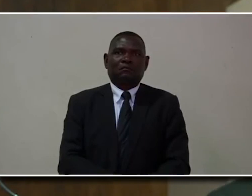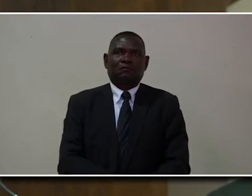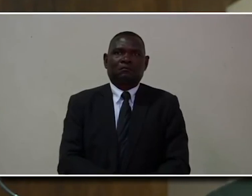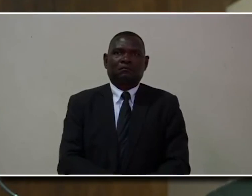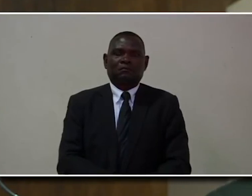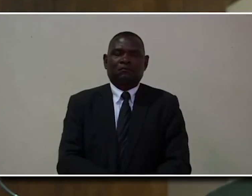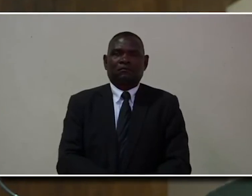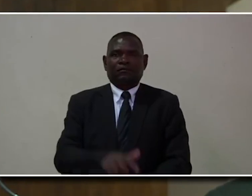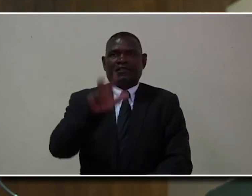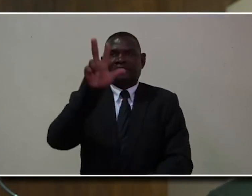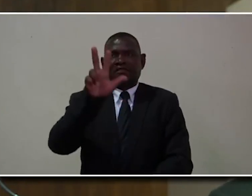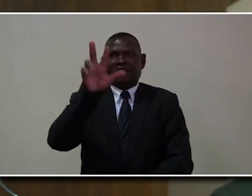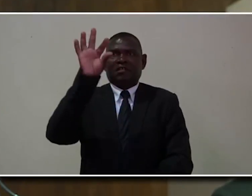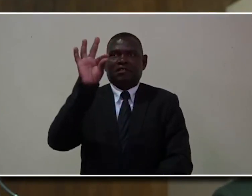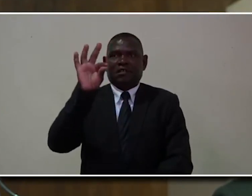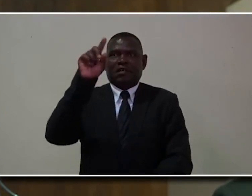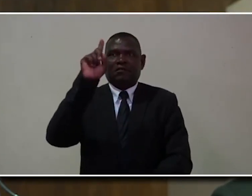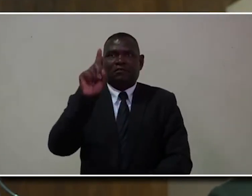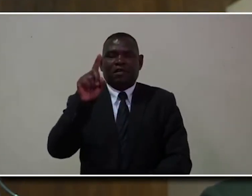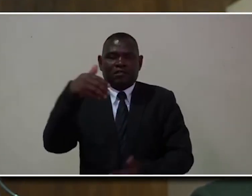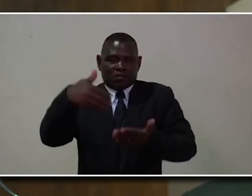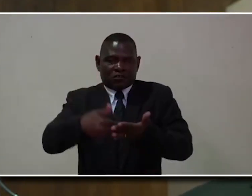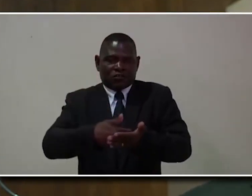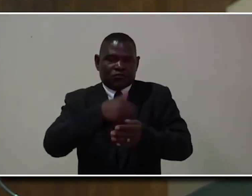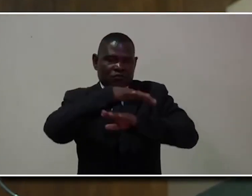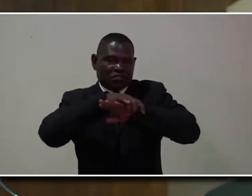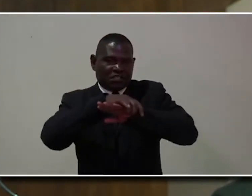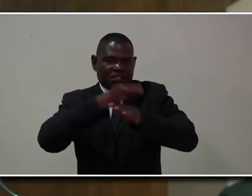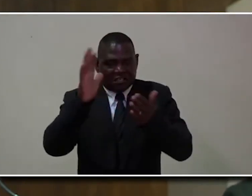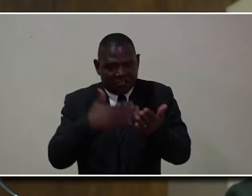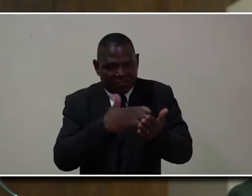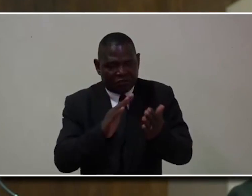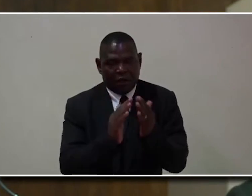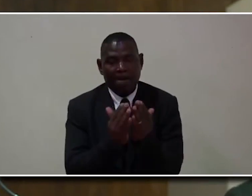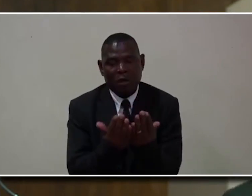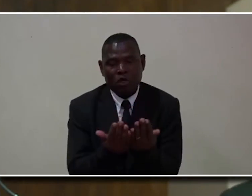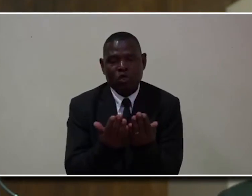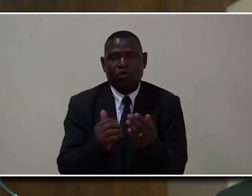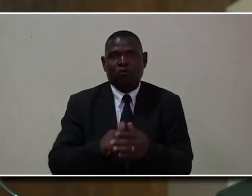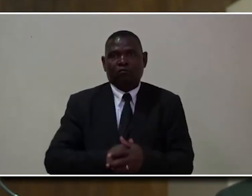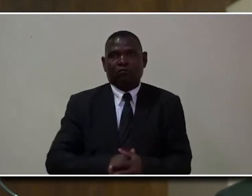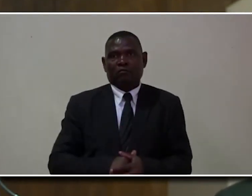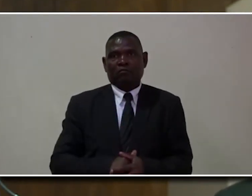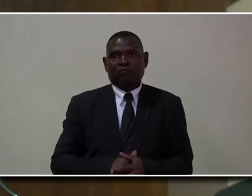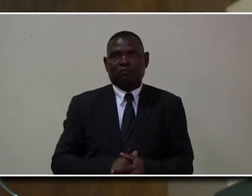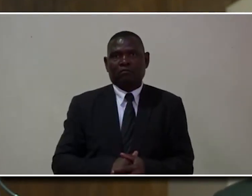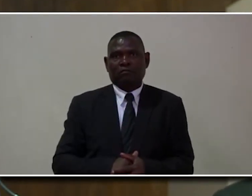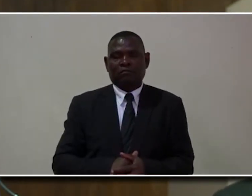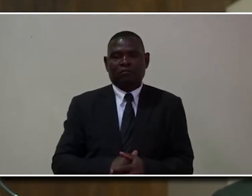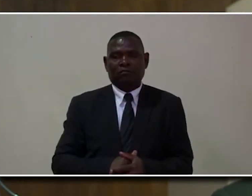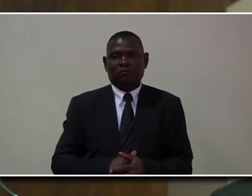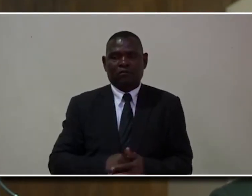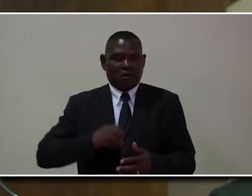391 in the New English Hymnal. 391 mukabuku kasopano kachingerezi. Our text word for